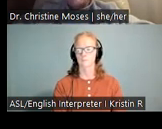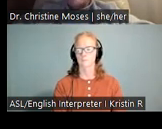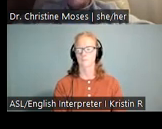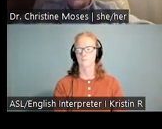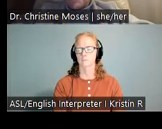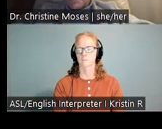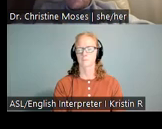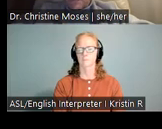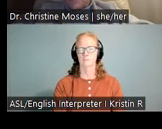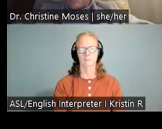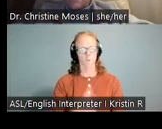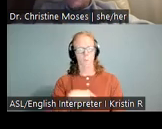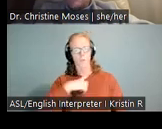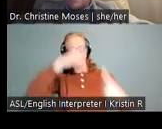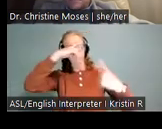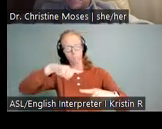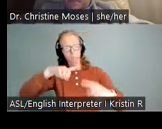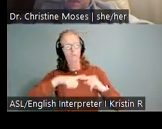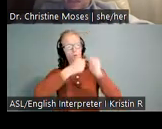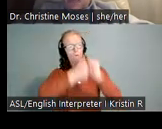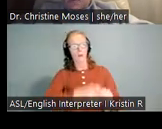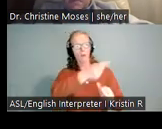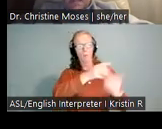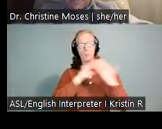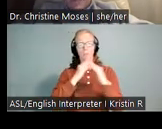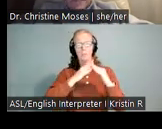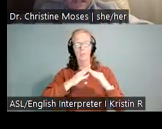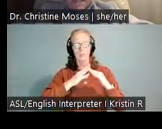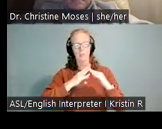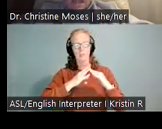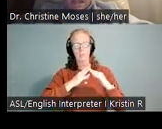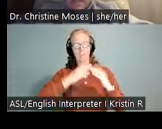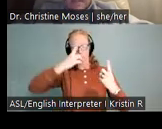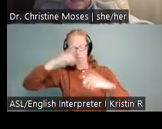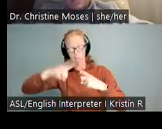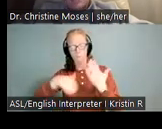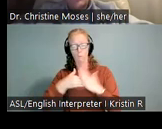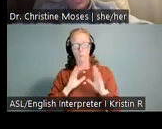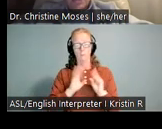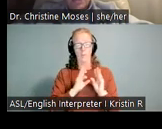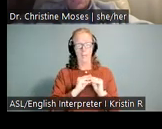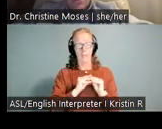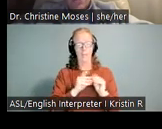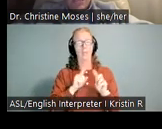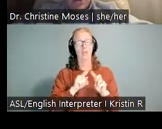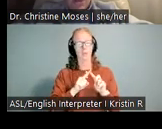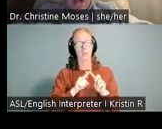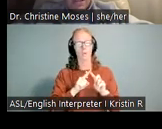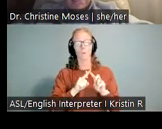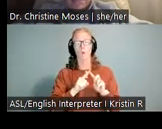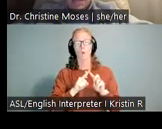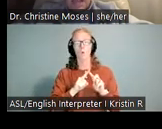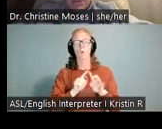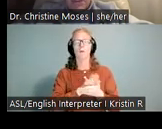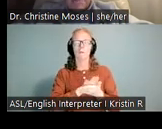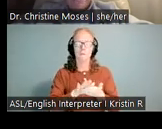Do we all commit to following the community agreements for today's meetings and to gently calling in our